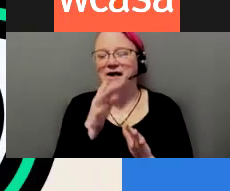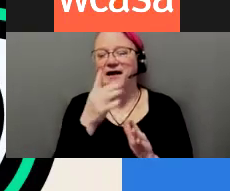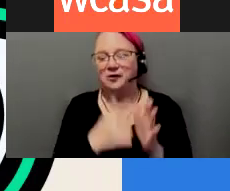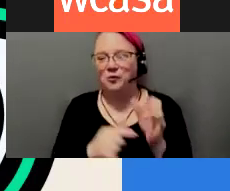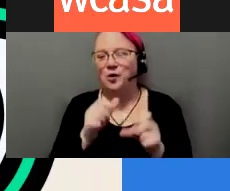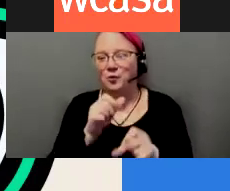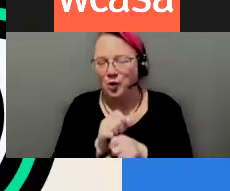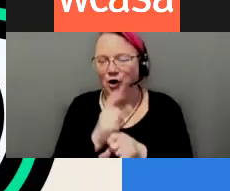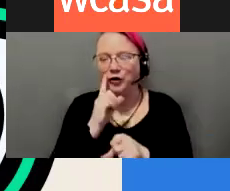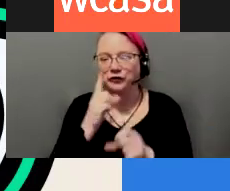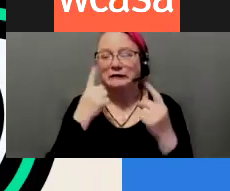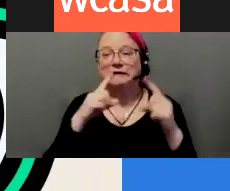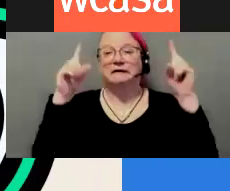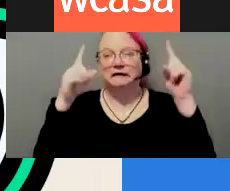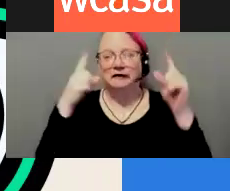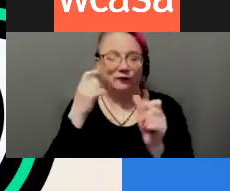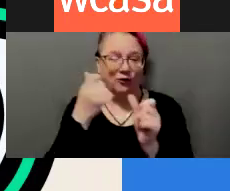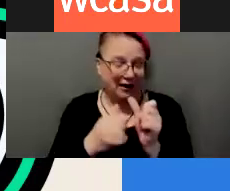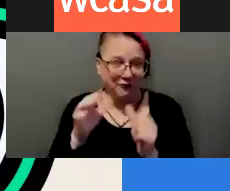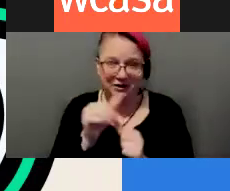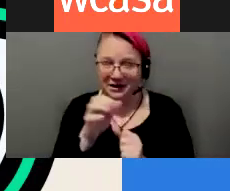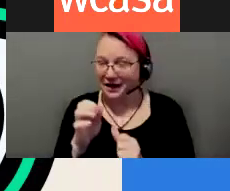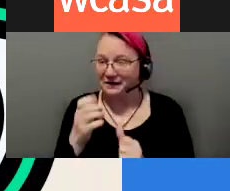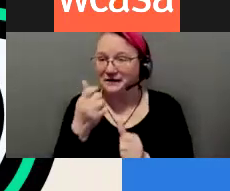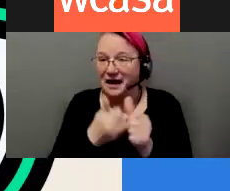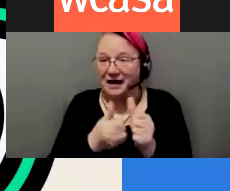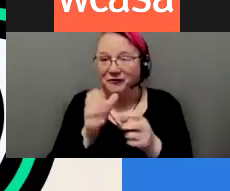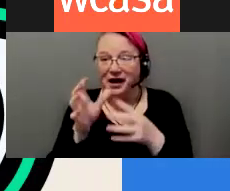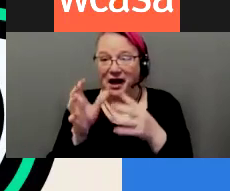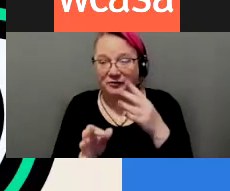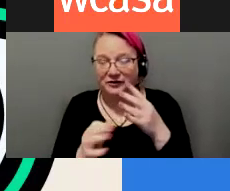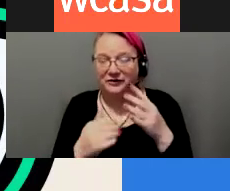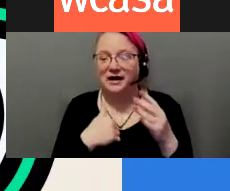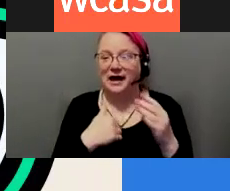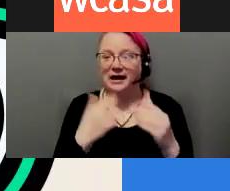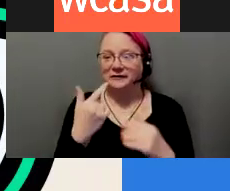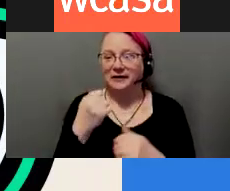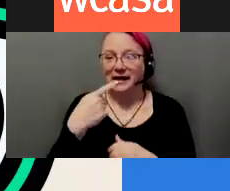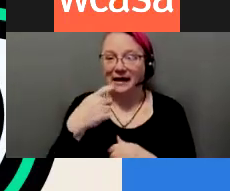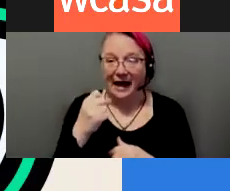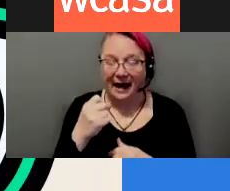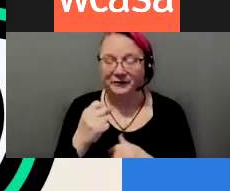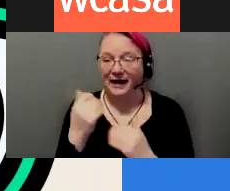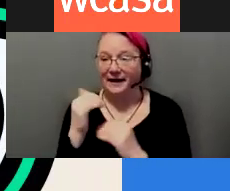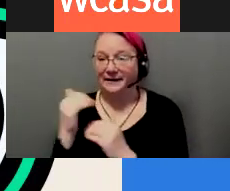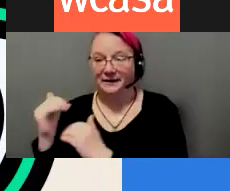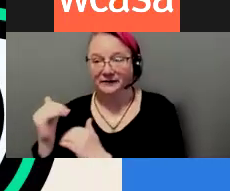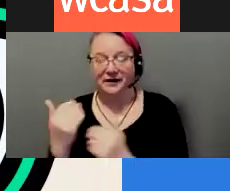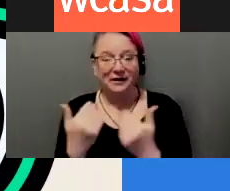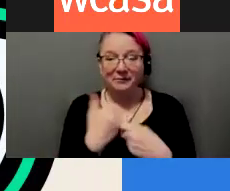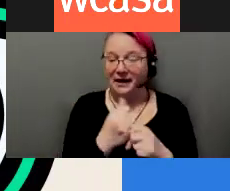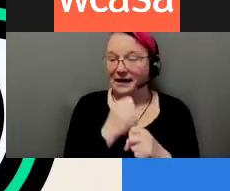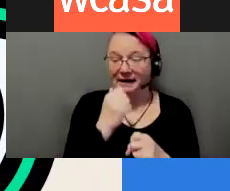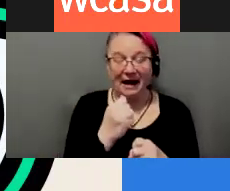case. Every option we are about to discuss has gaps and limitations that will make them less effective or unavailable for